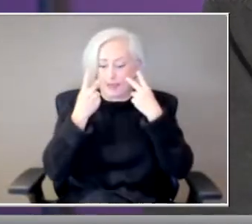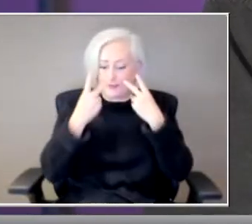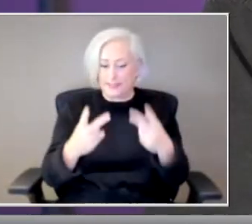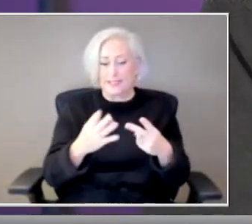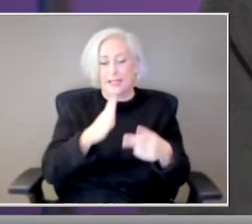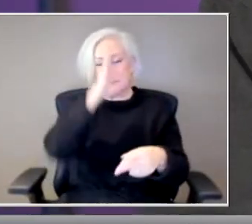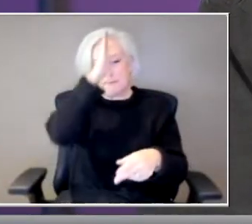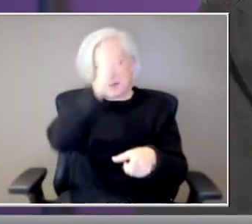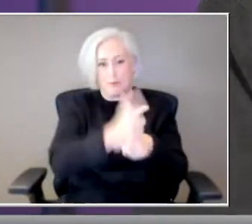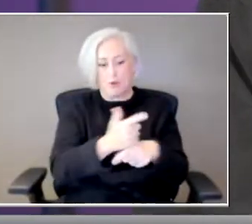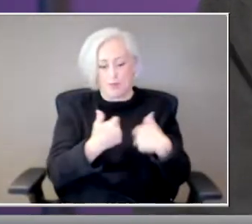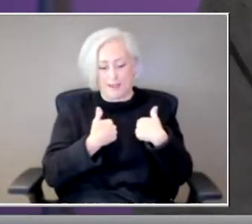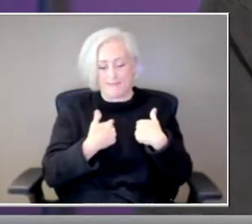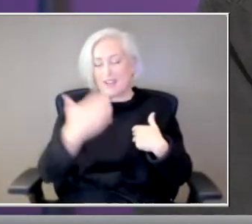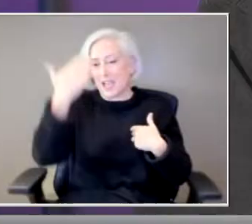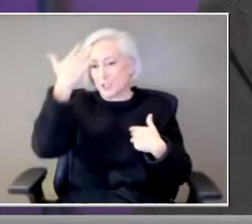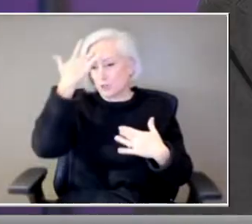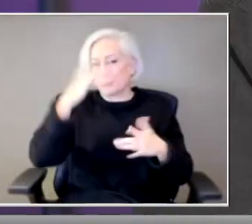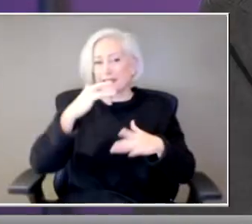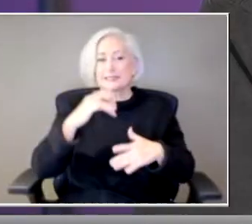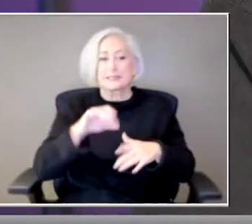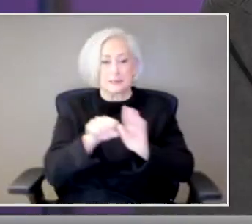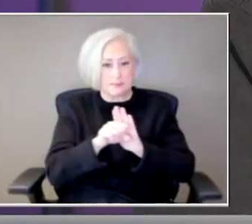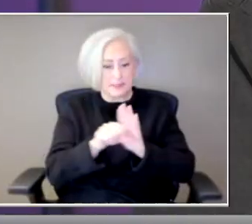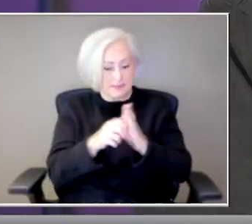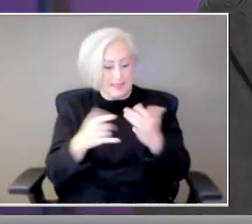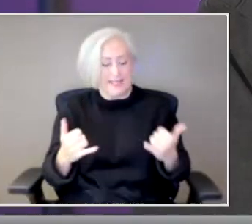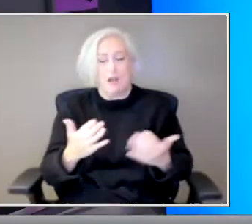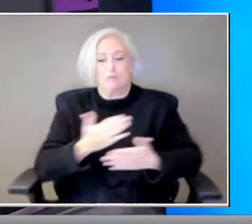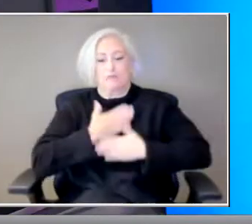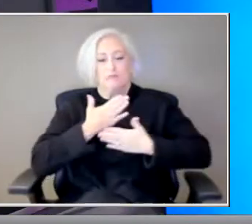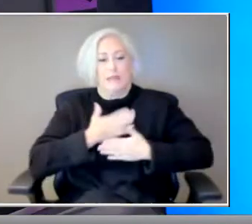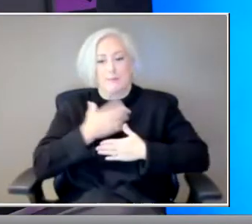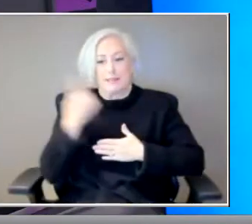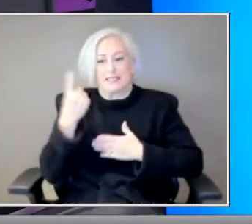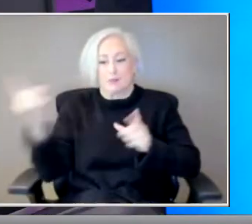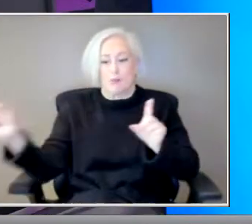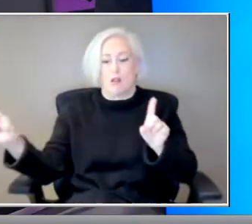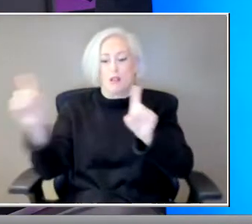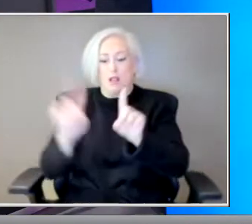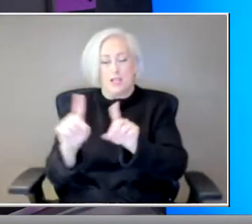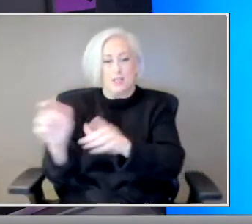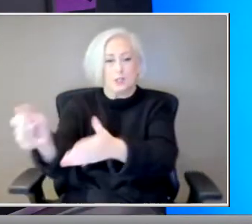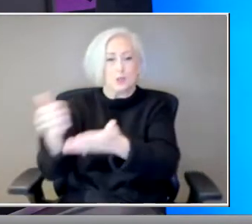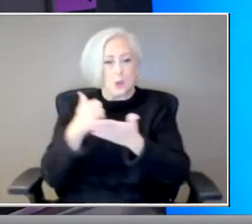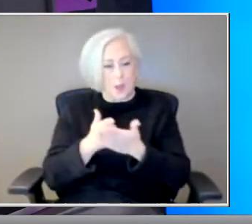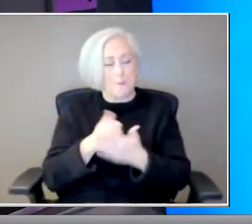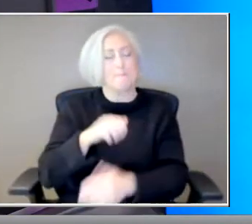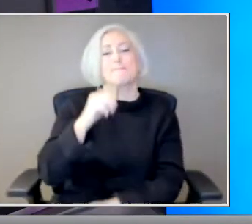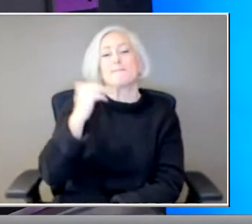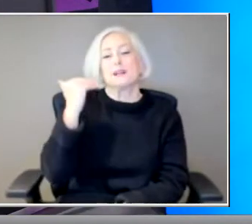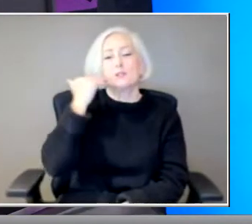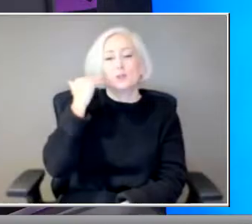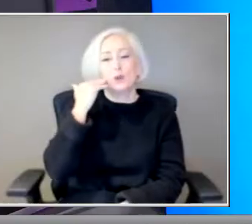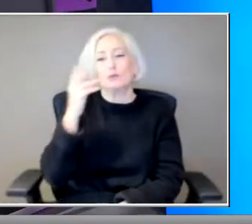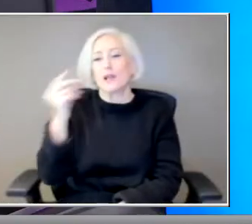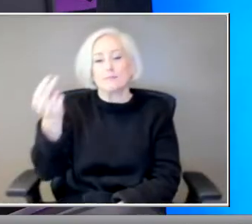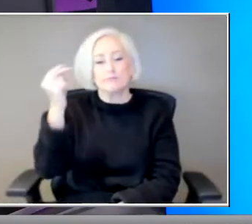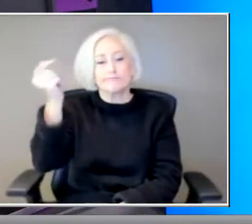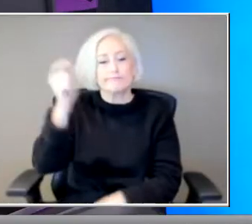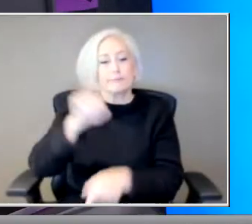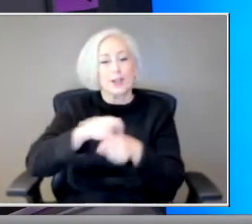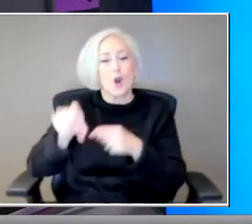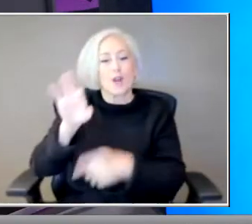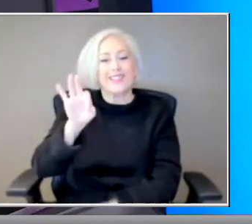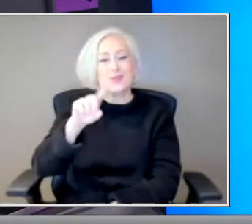signs were. And I'm just glad somebody was there to help me. One of your coworkers who knew the signs. Yeah. Called 911 right away. Yeah. We have some great